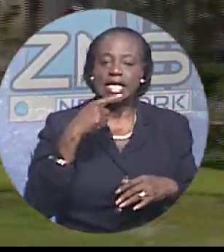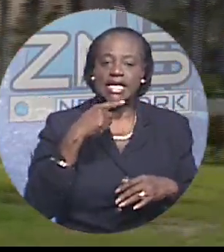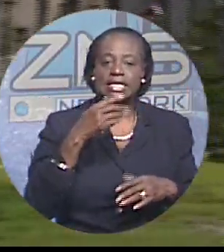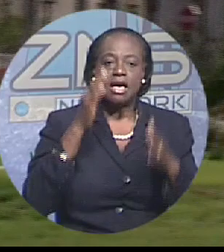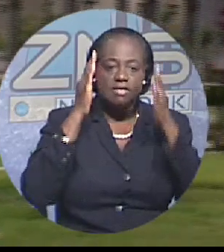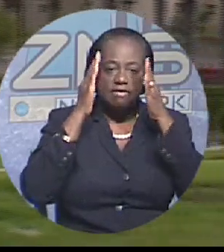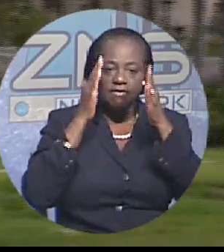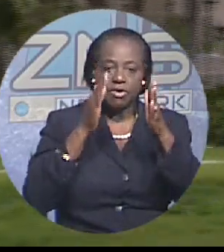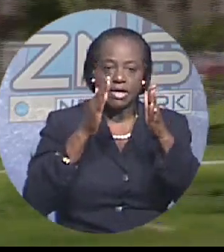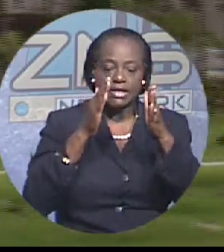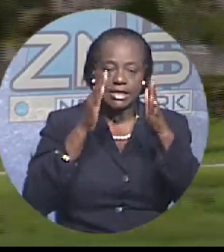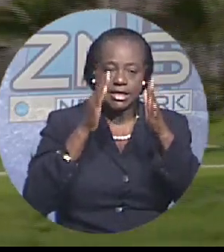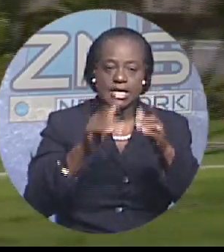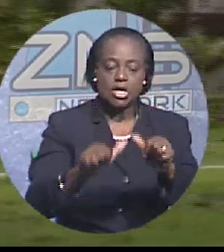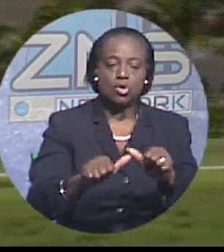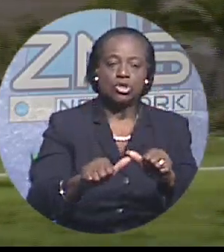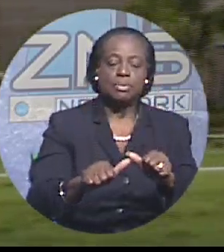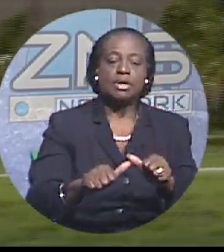of Bahamians.